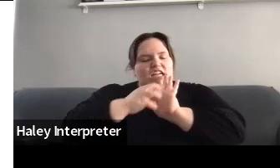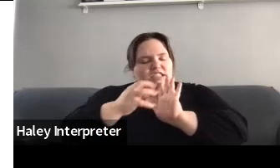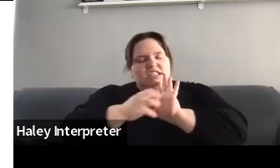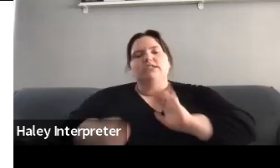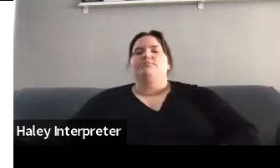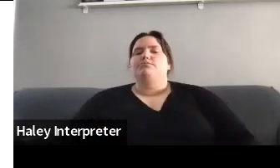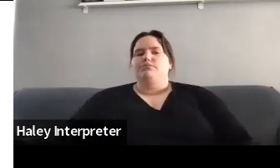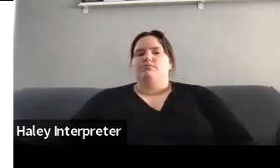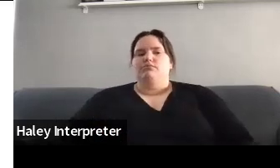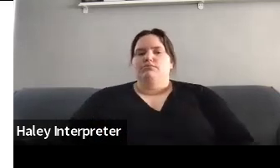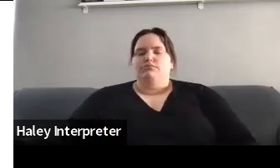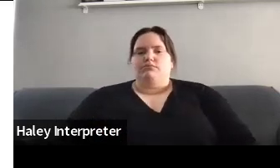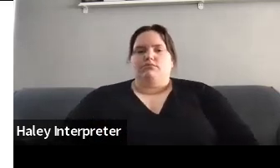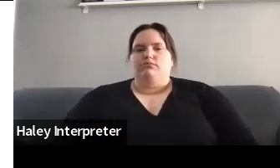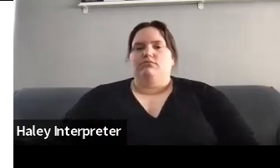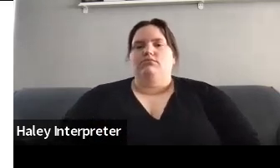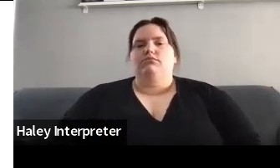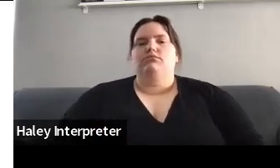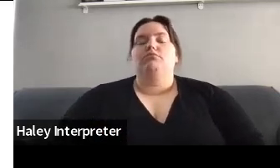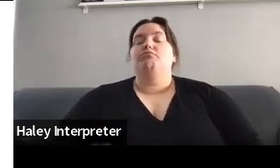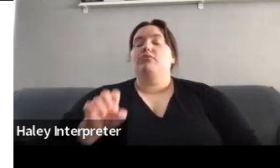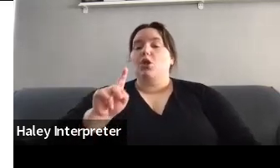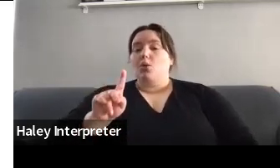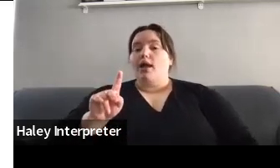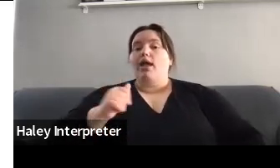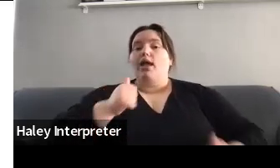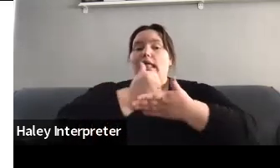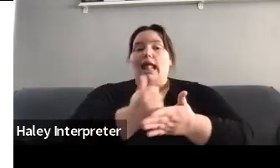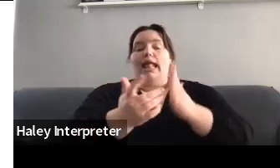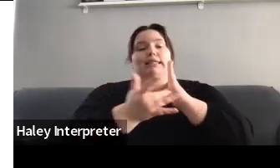Okay, AT for play. Um,